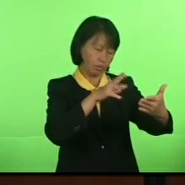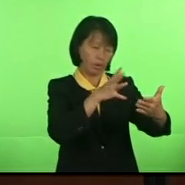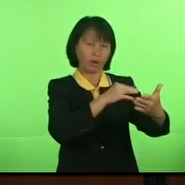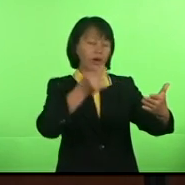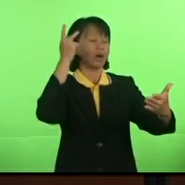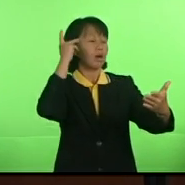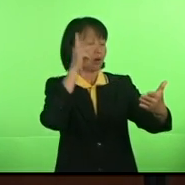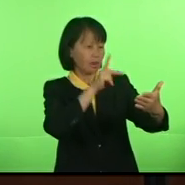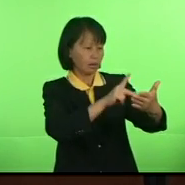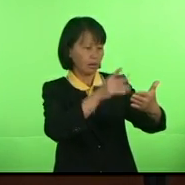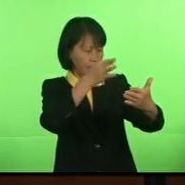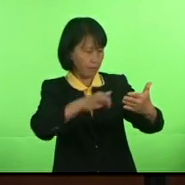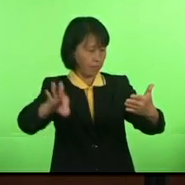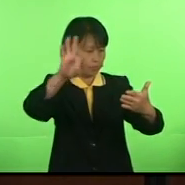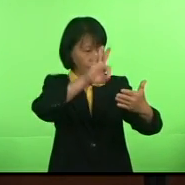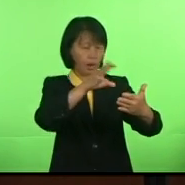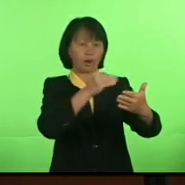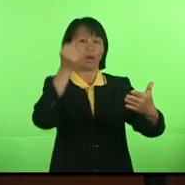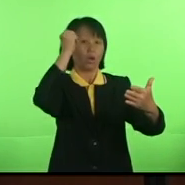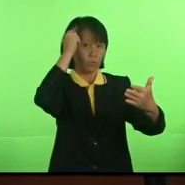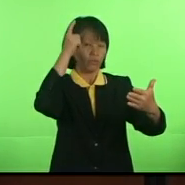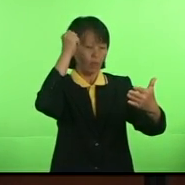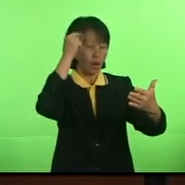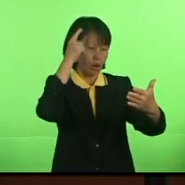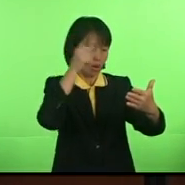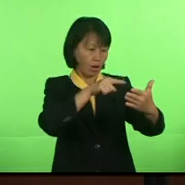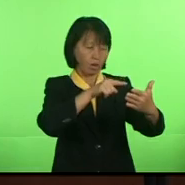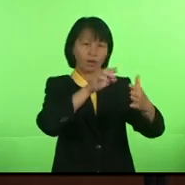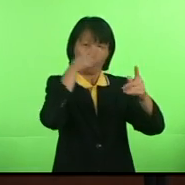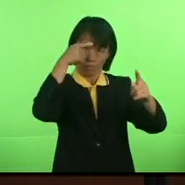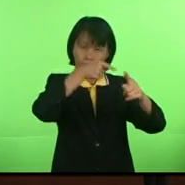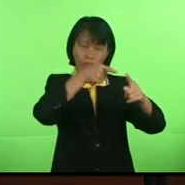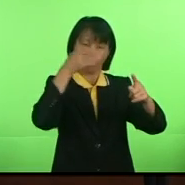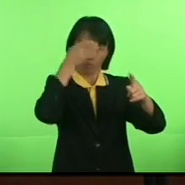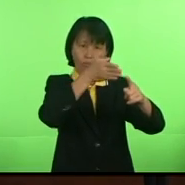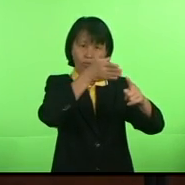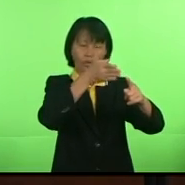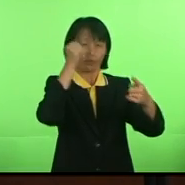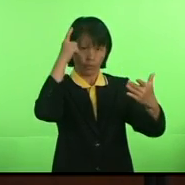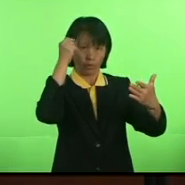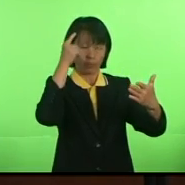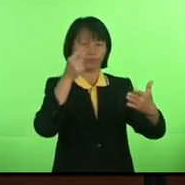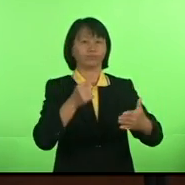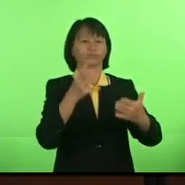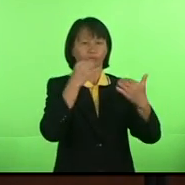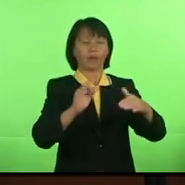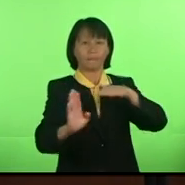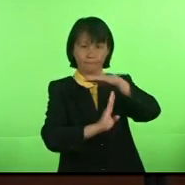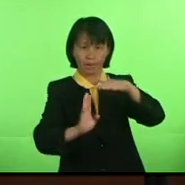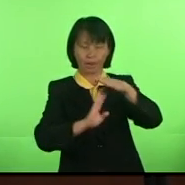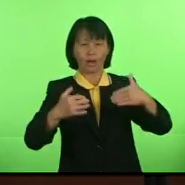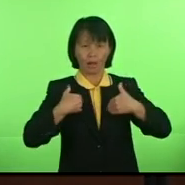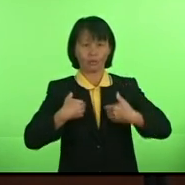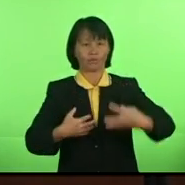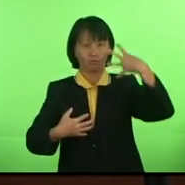main issue and understand any key terms there. So basically, there are 4